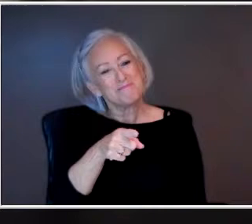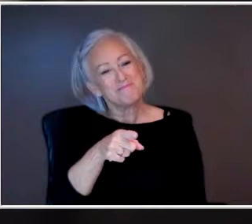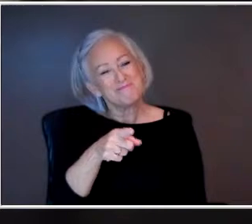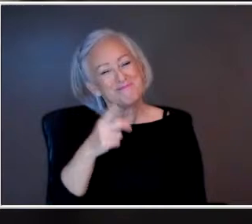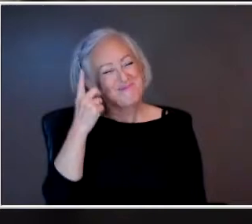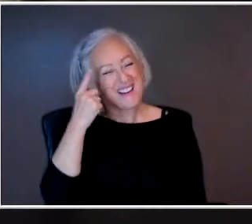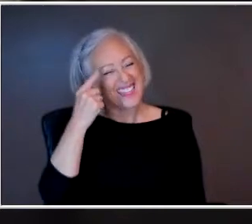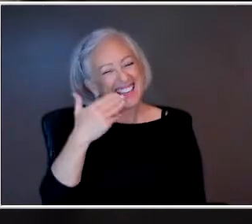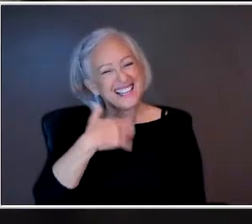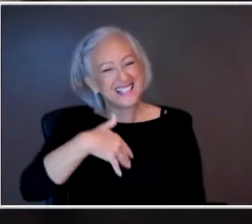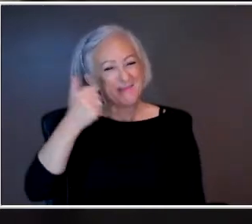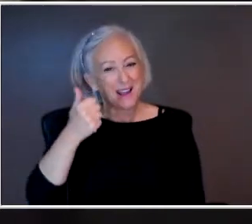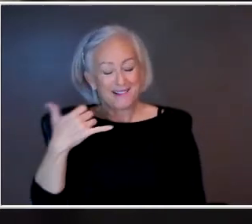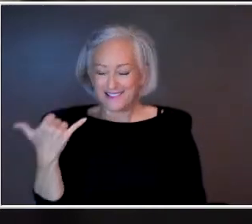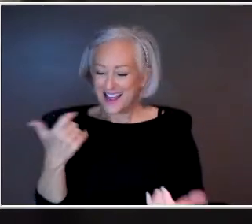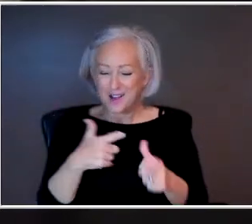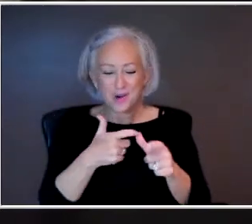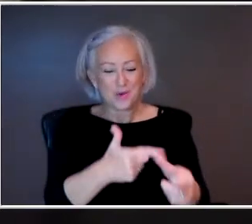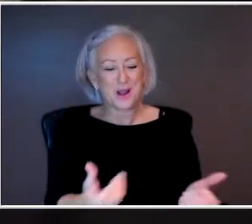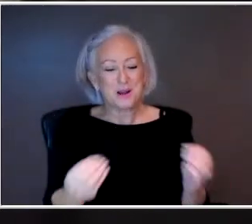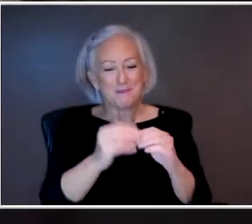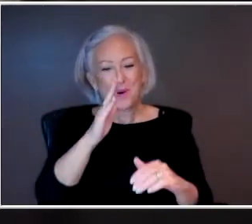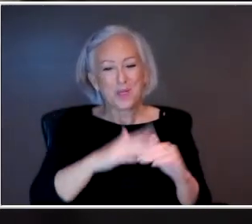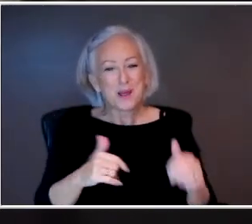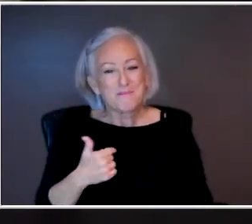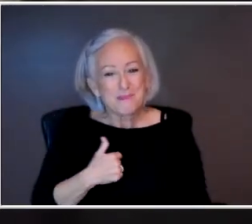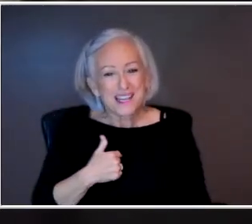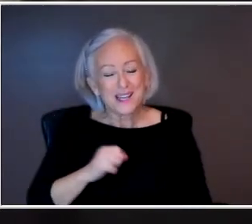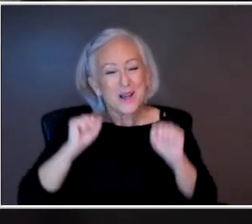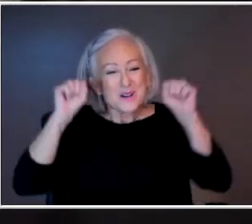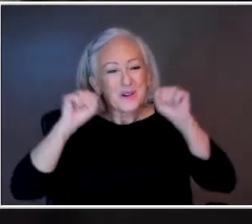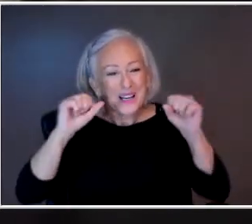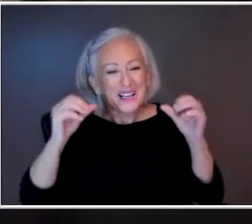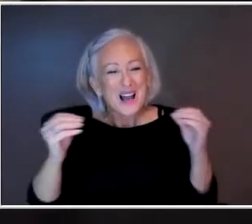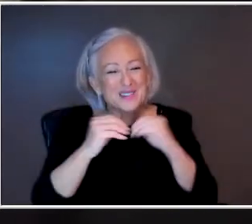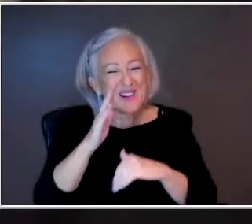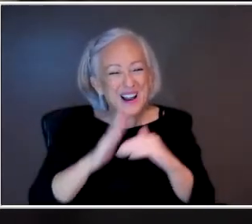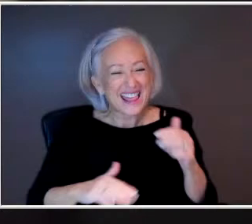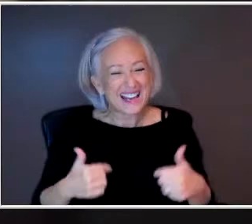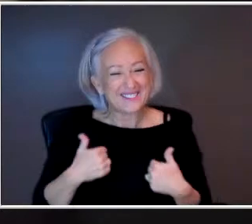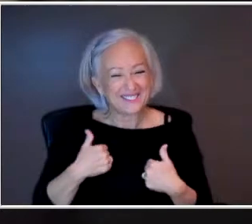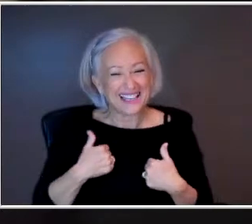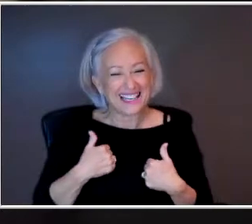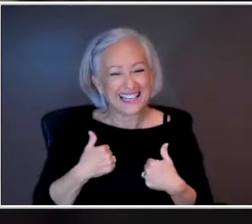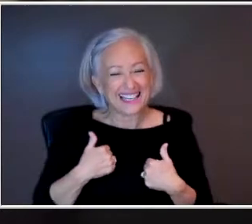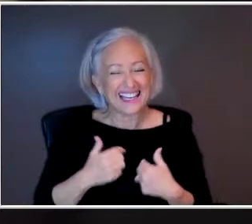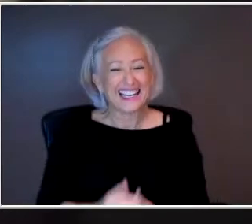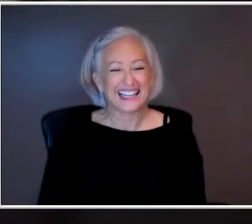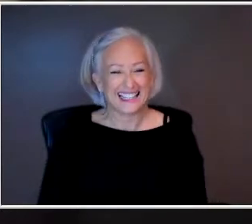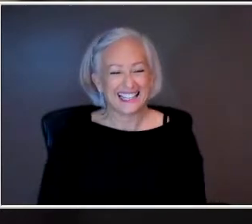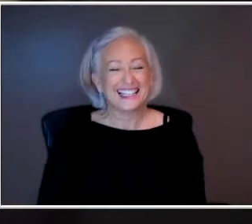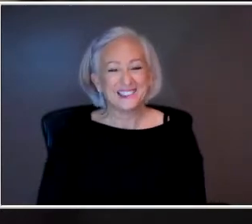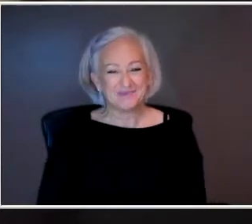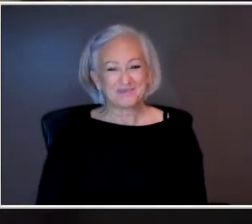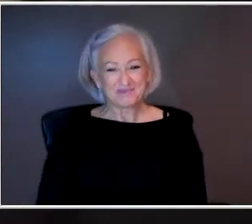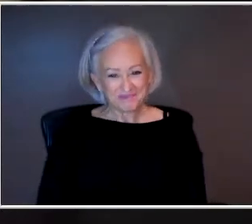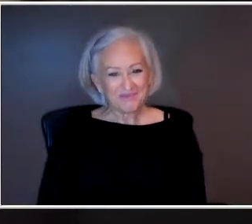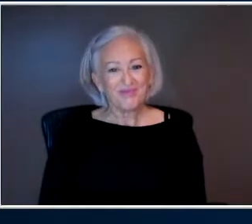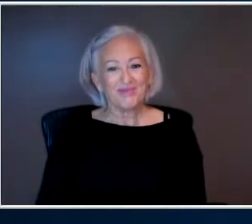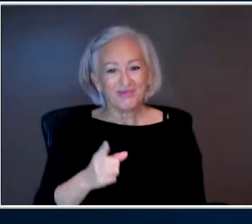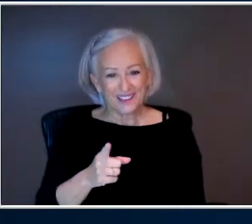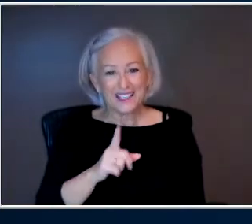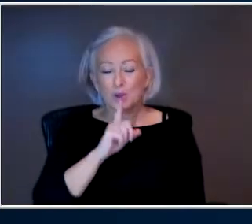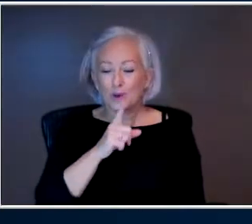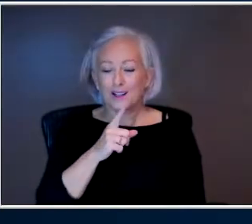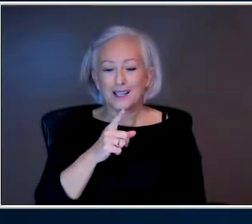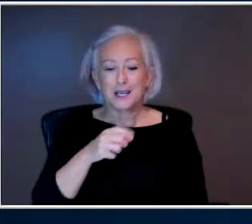more than me. He's working out more than me. He's doing more than me. So he's just trying to beat the odds,